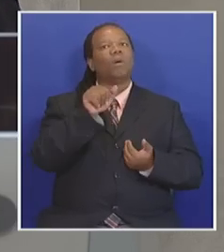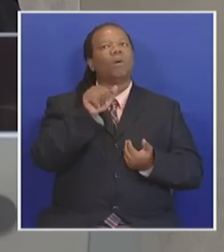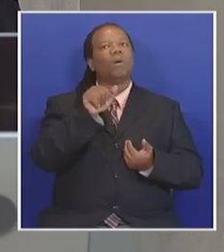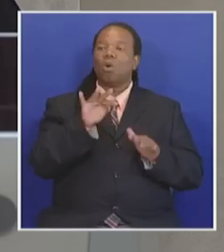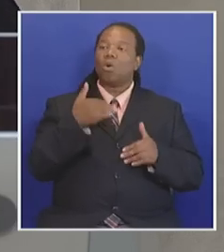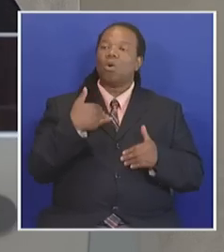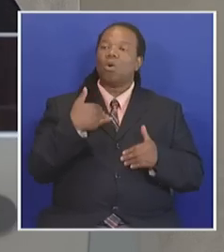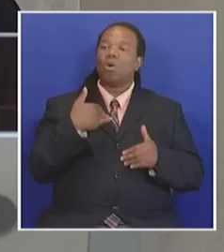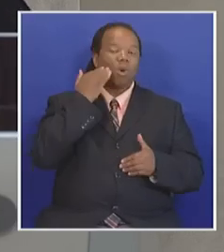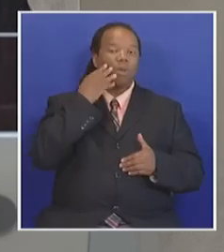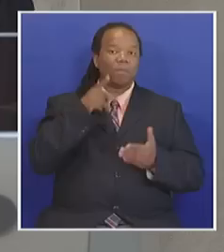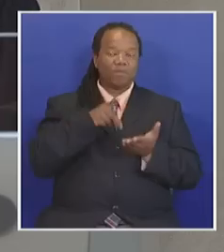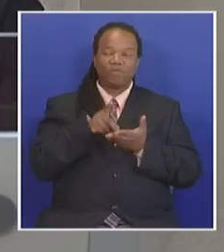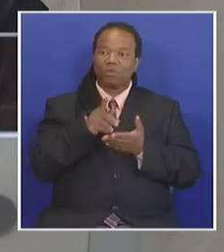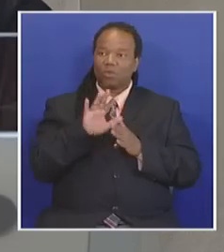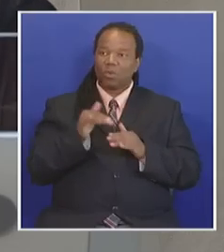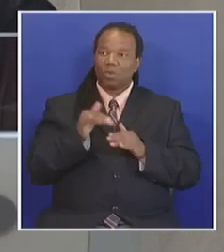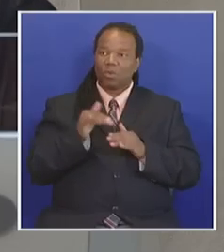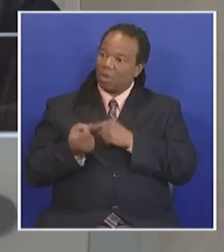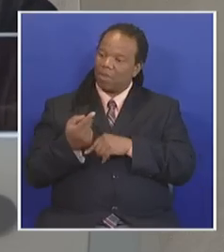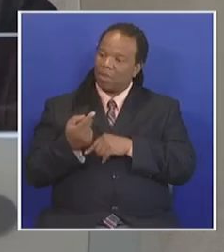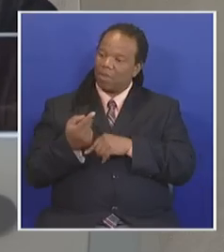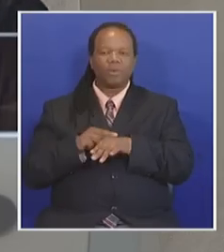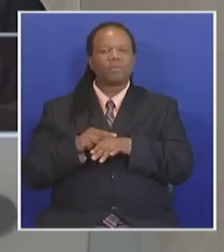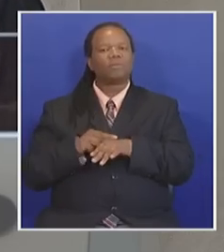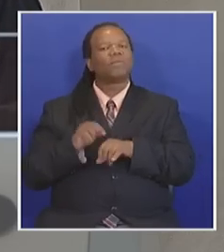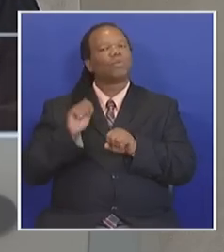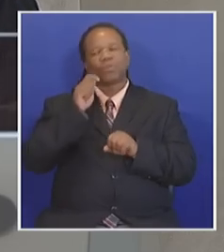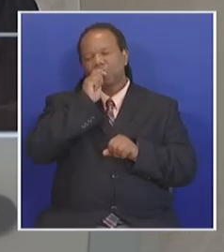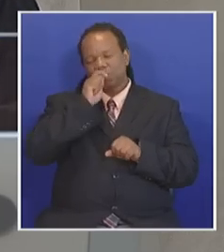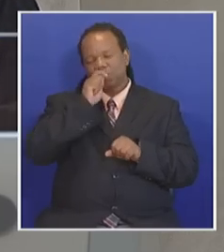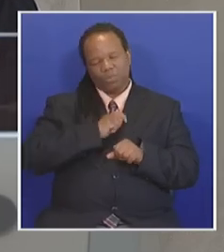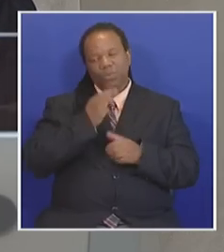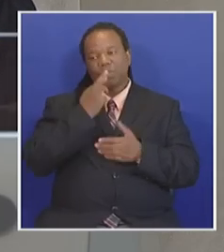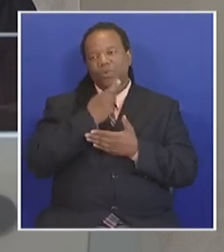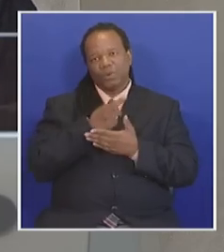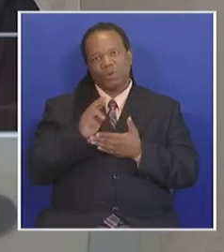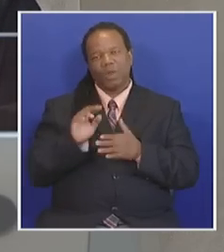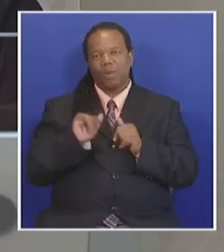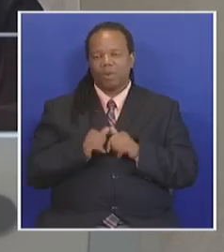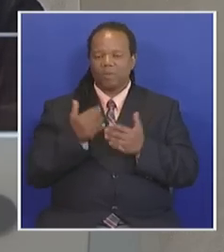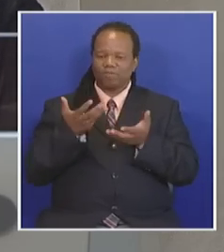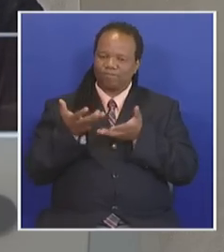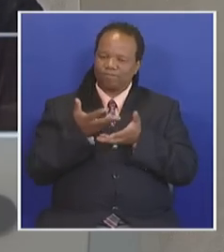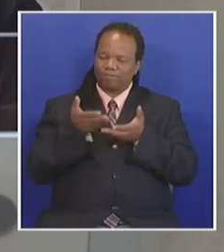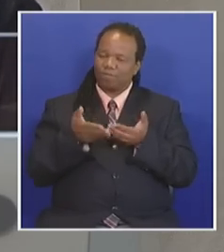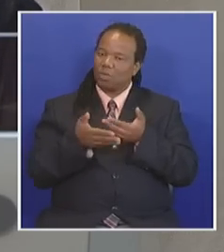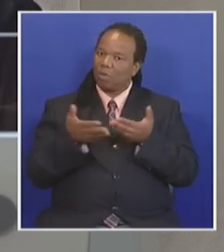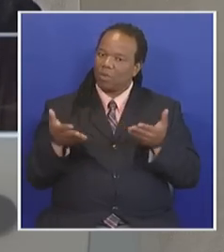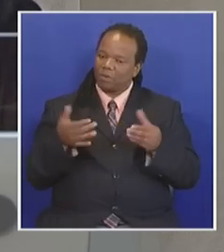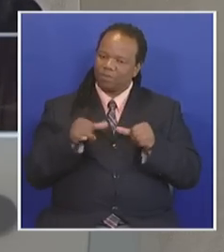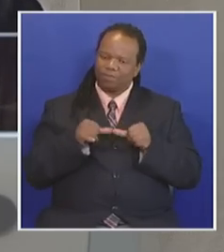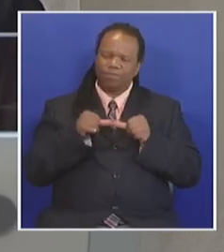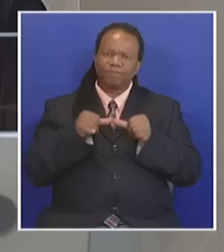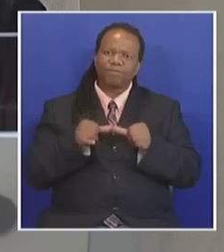consequence of race. Honorable Chair, this is our reality. We need to engage openly and frankly in a continuous